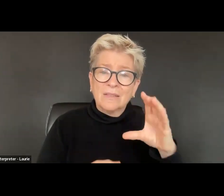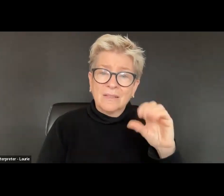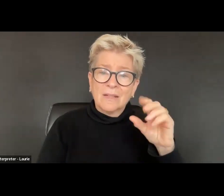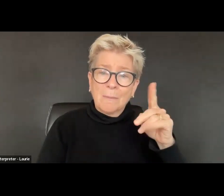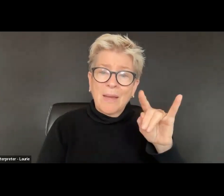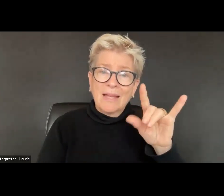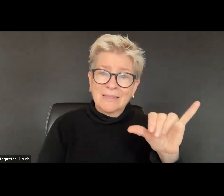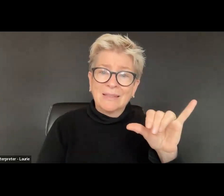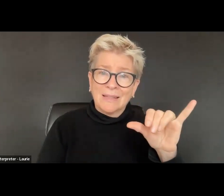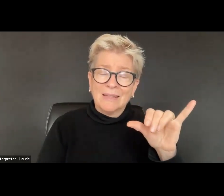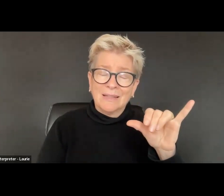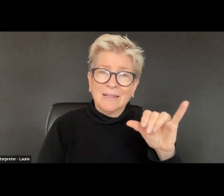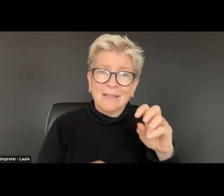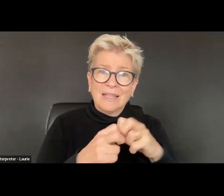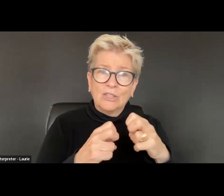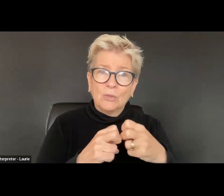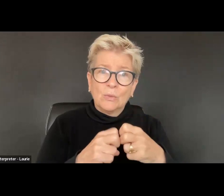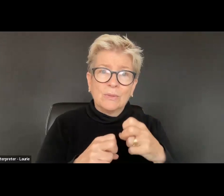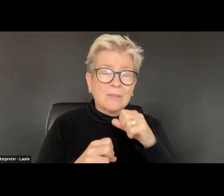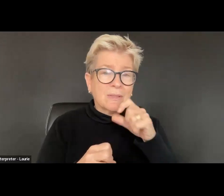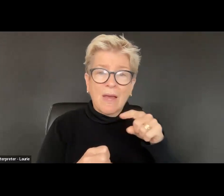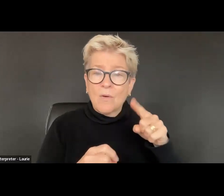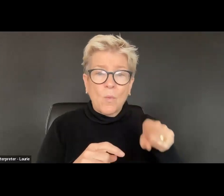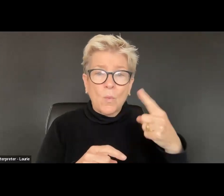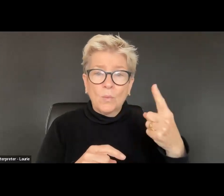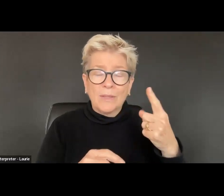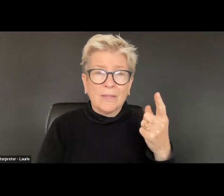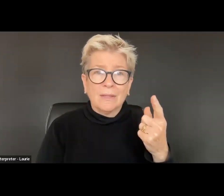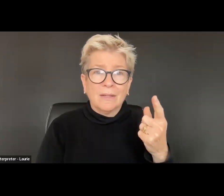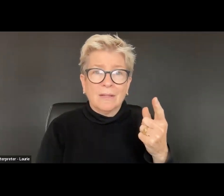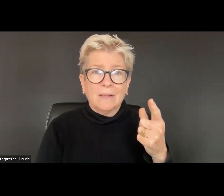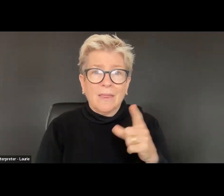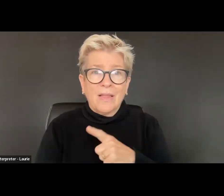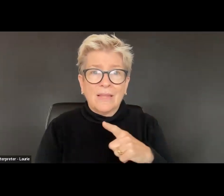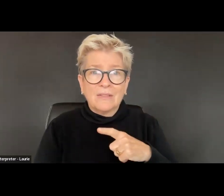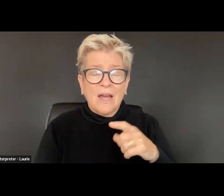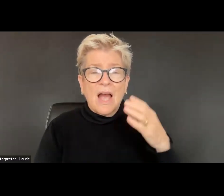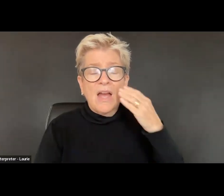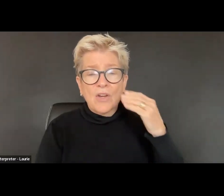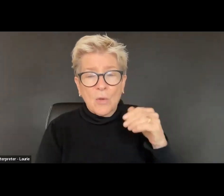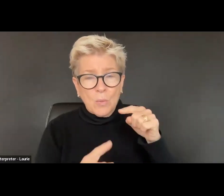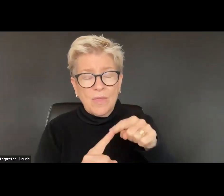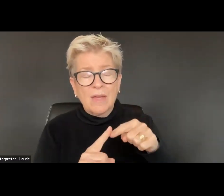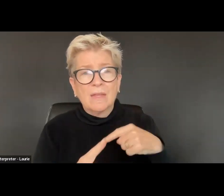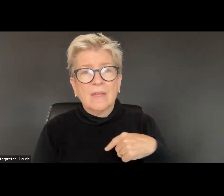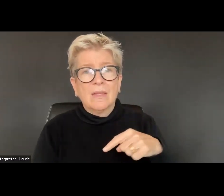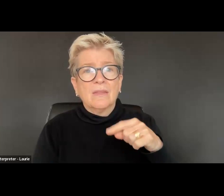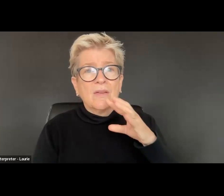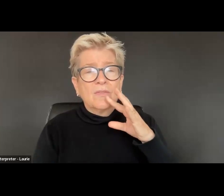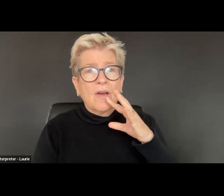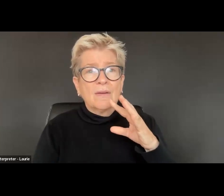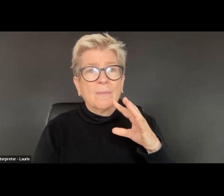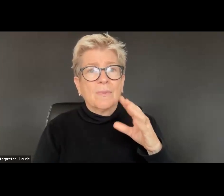strict legislation. I know that the alcohol drug providers have raised the issue of room and board rate, which